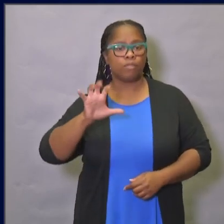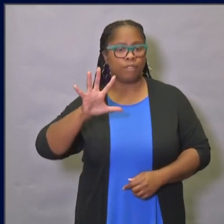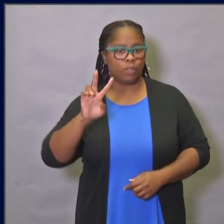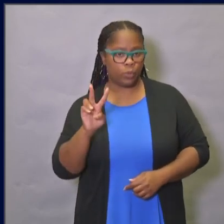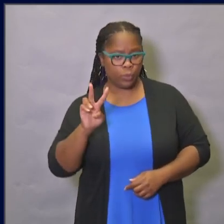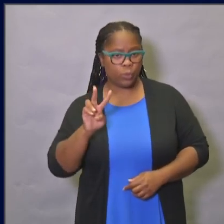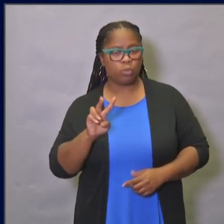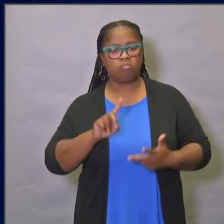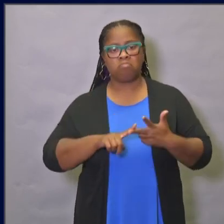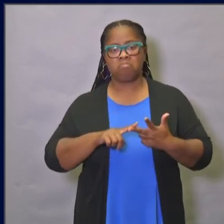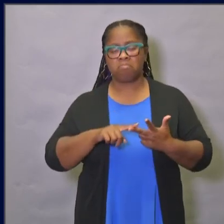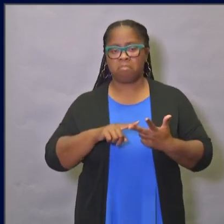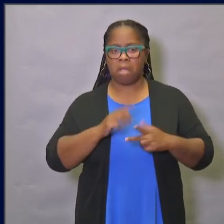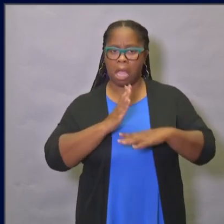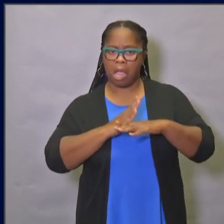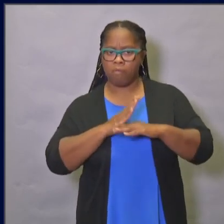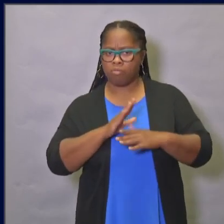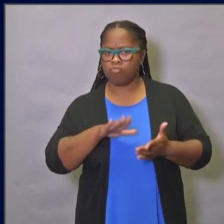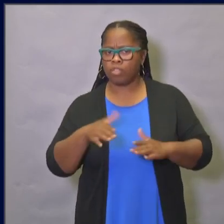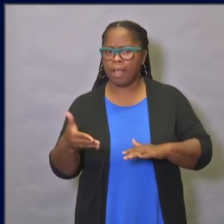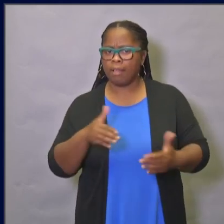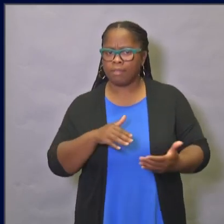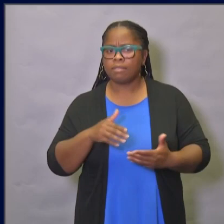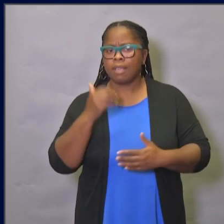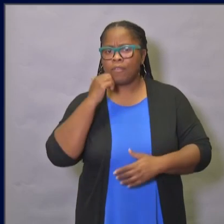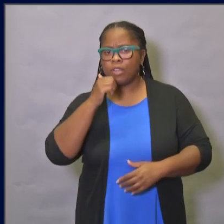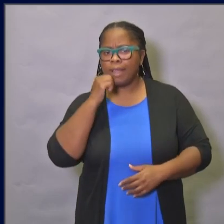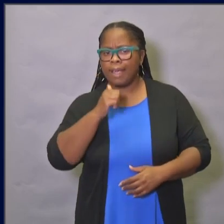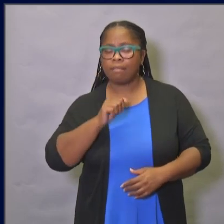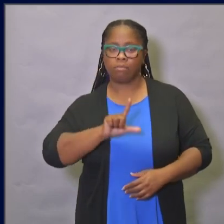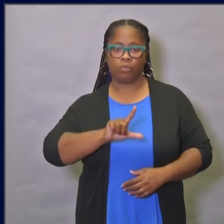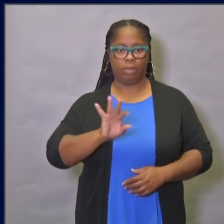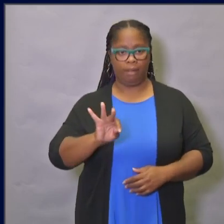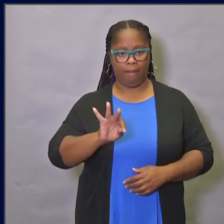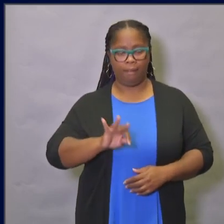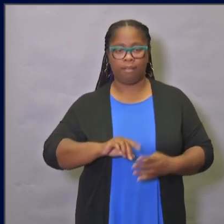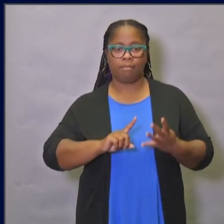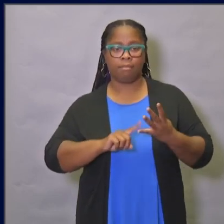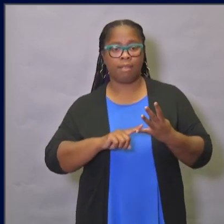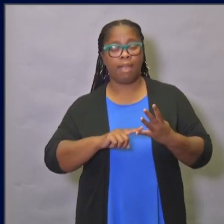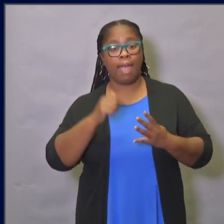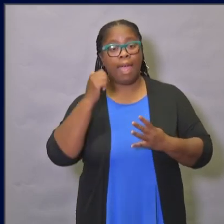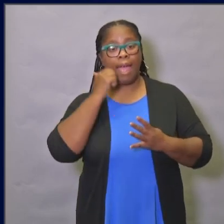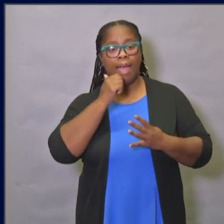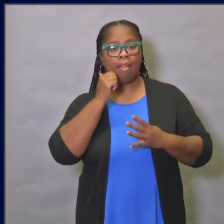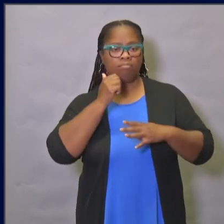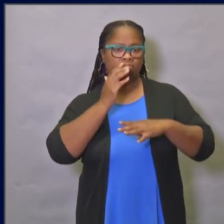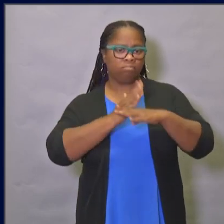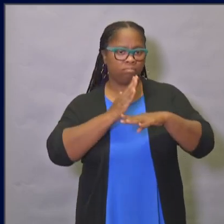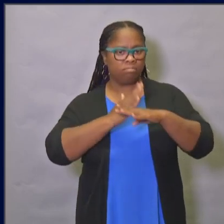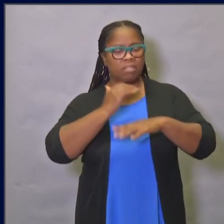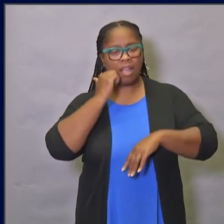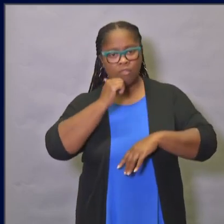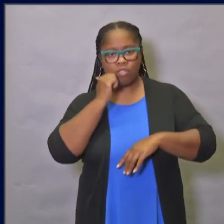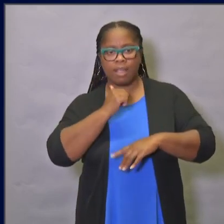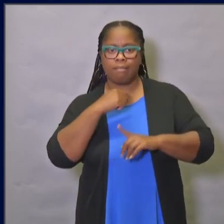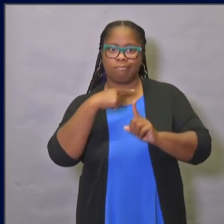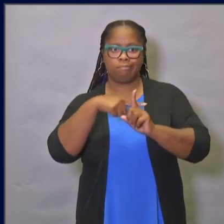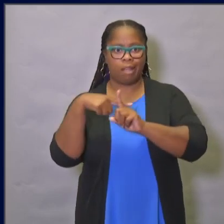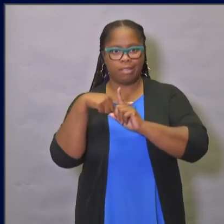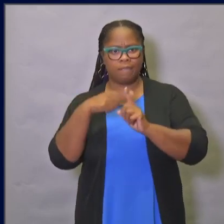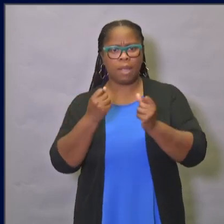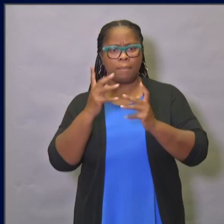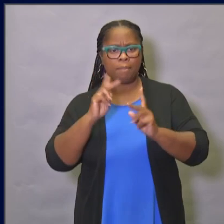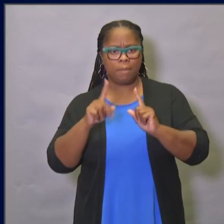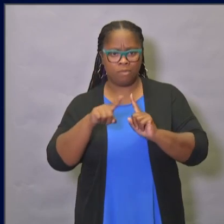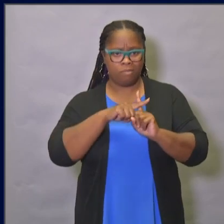The average daily deaths were 29, and the average daily test positivity was 3.1%.